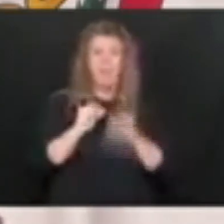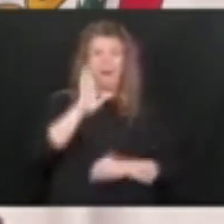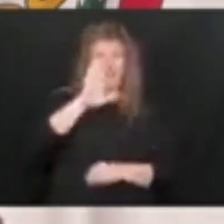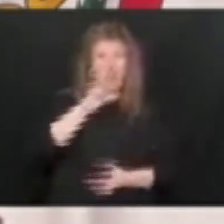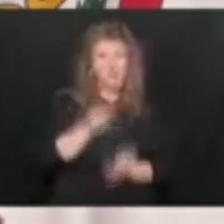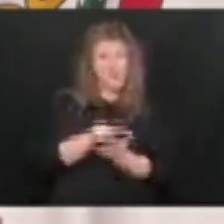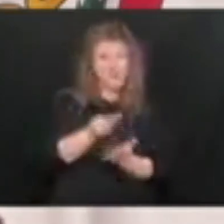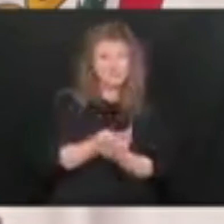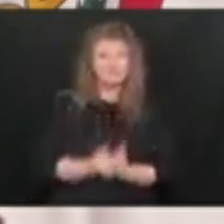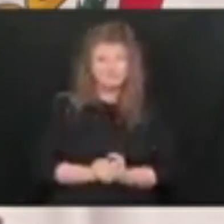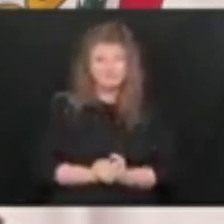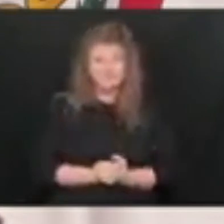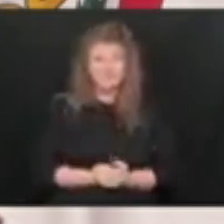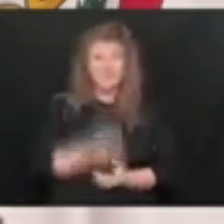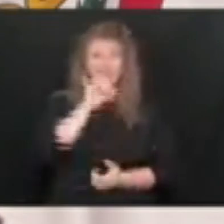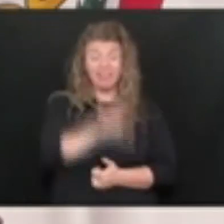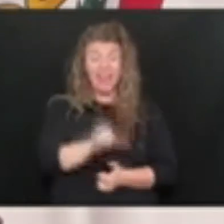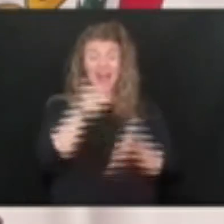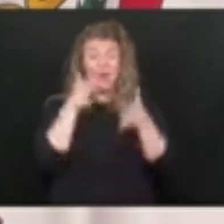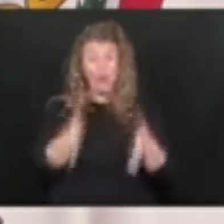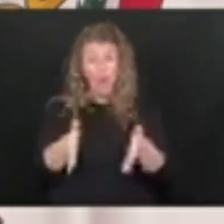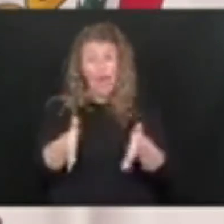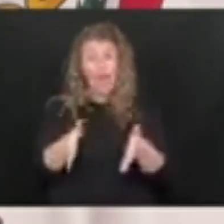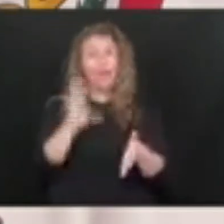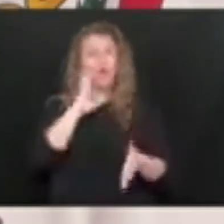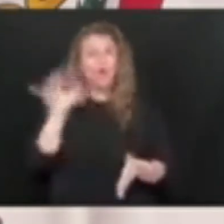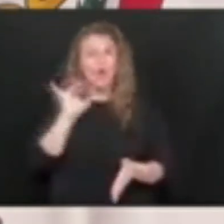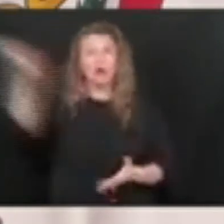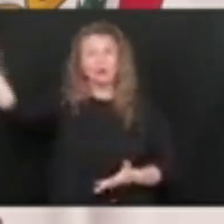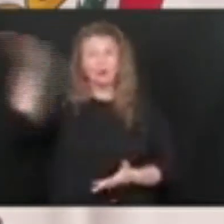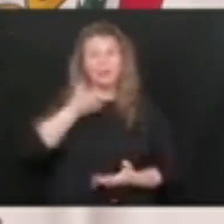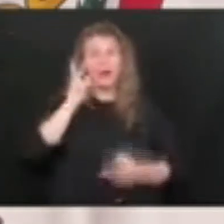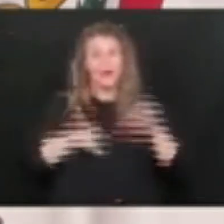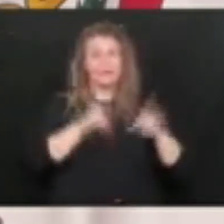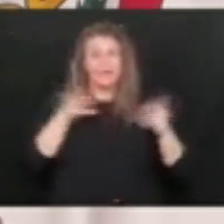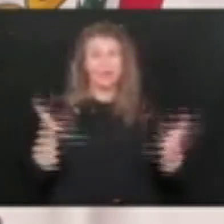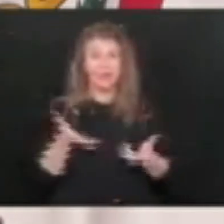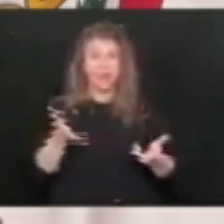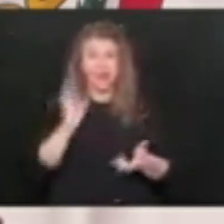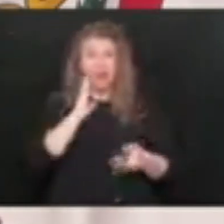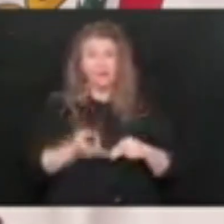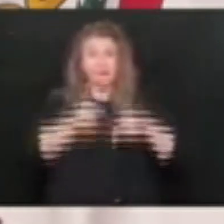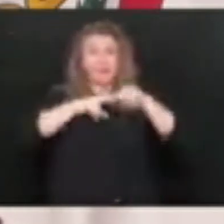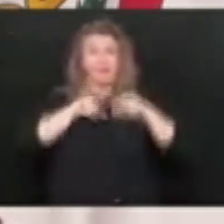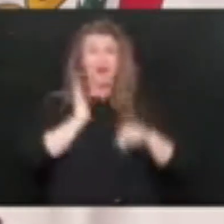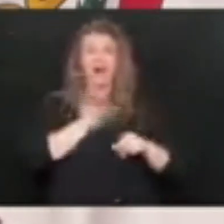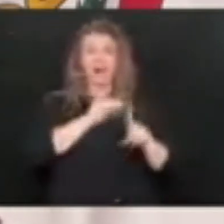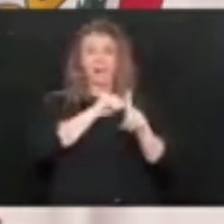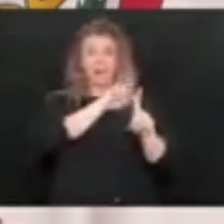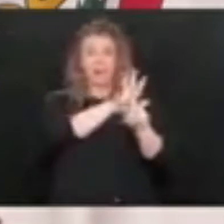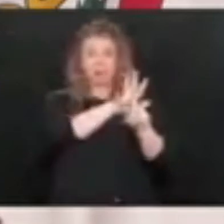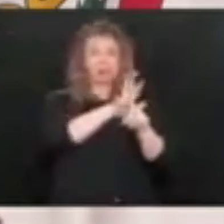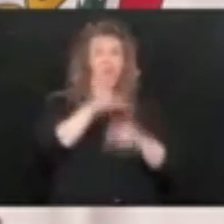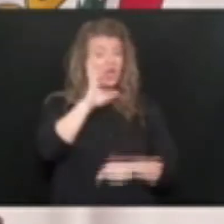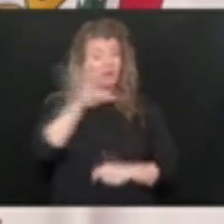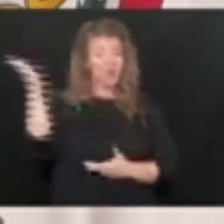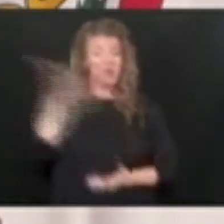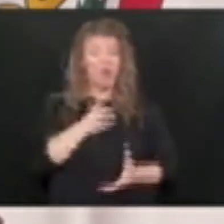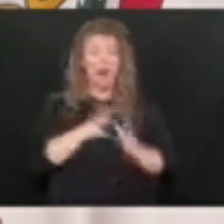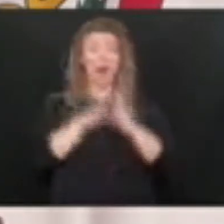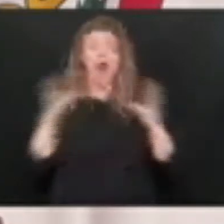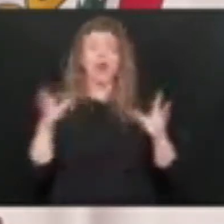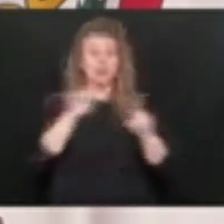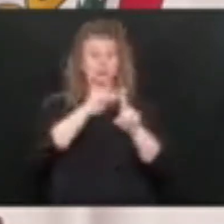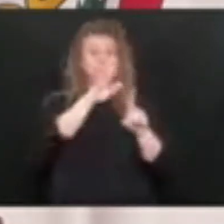way, absolutely, to bring population growth here, and in my opinion, it would have brought incredible population